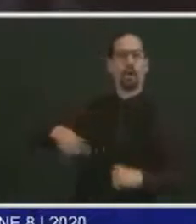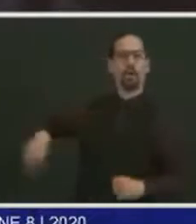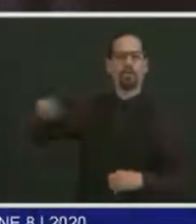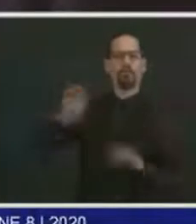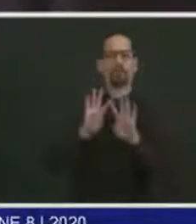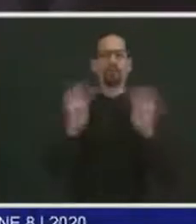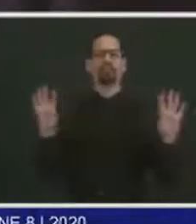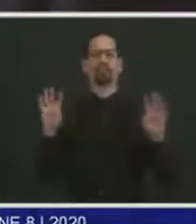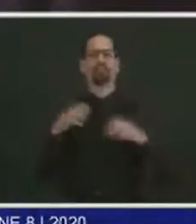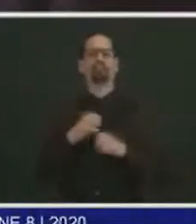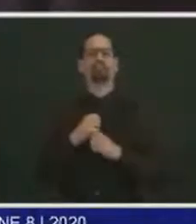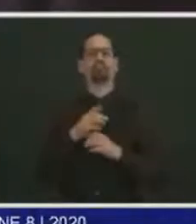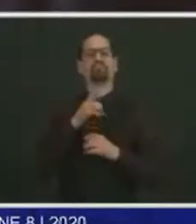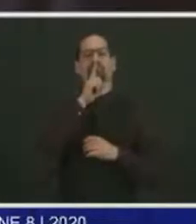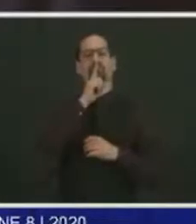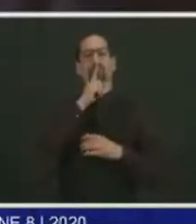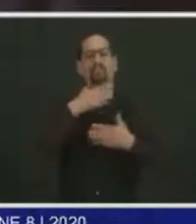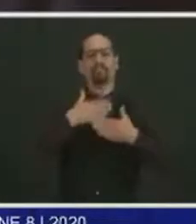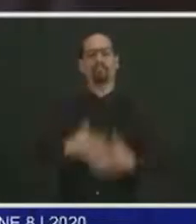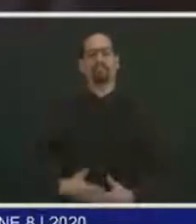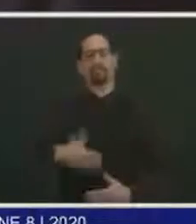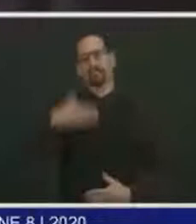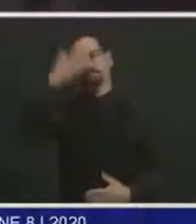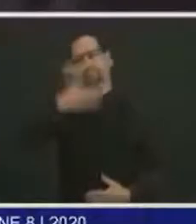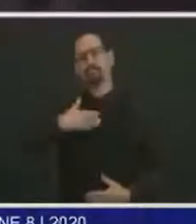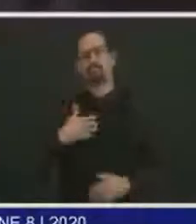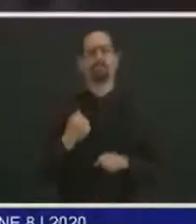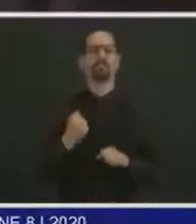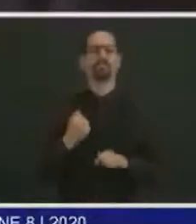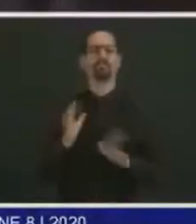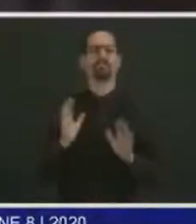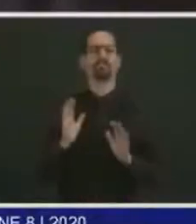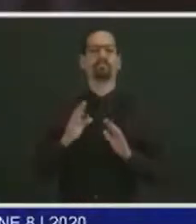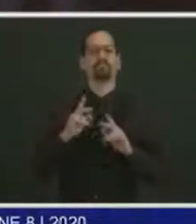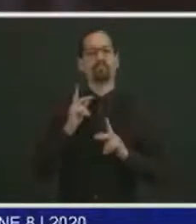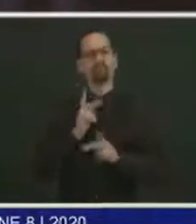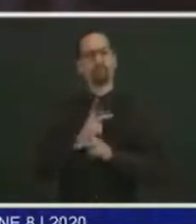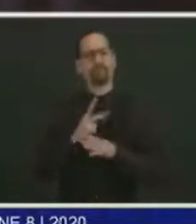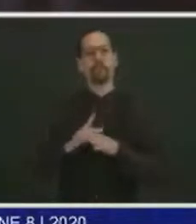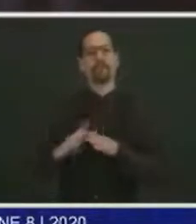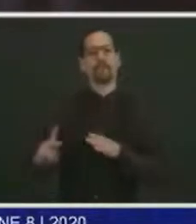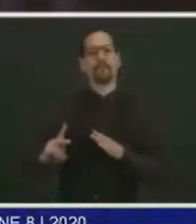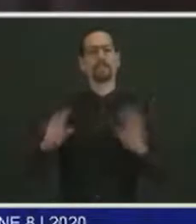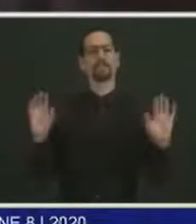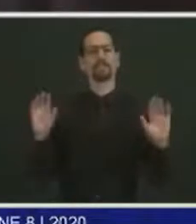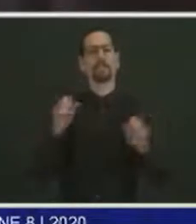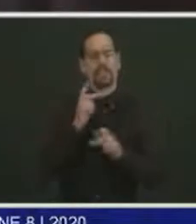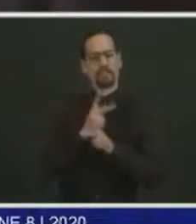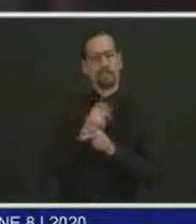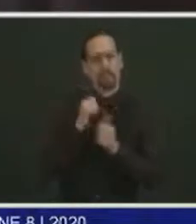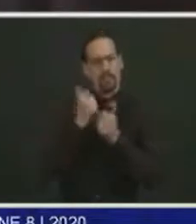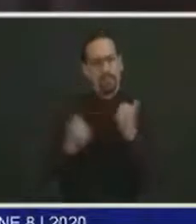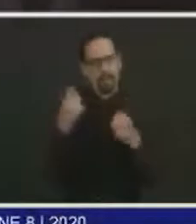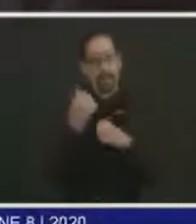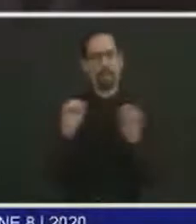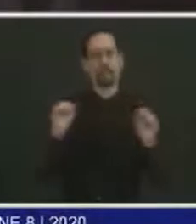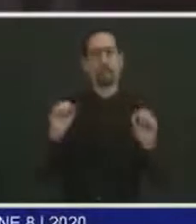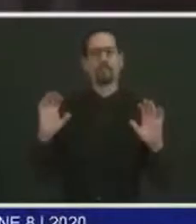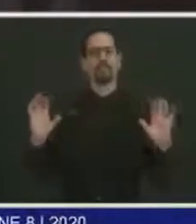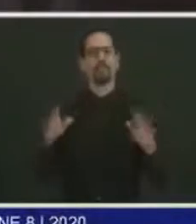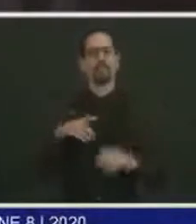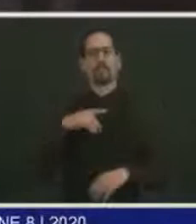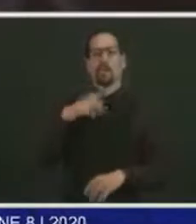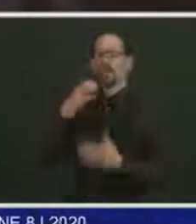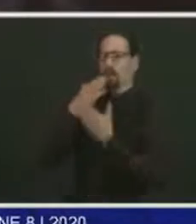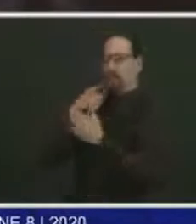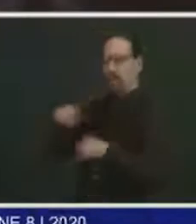and professionalism, I would like to thank you for keeping us all safe and for keeping it peaceful. As some of you know, I did